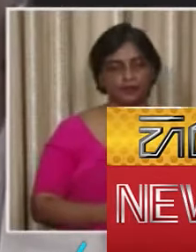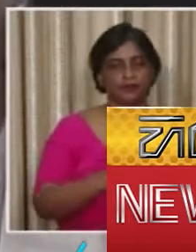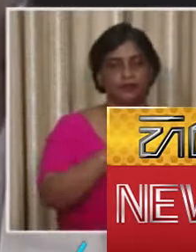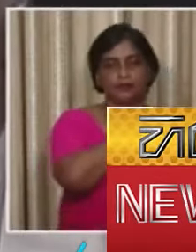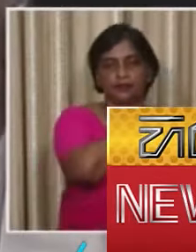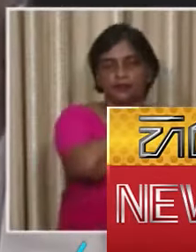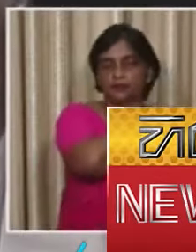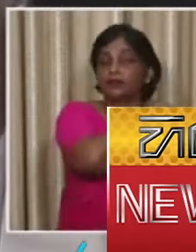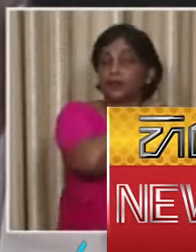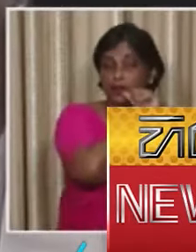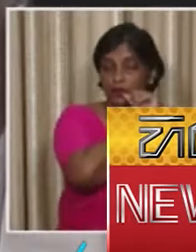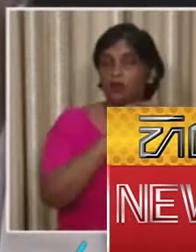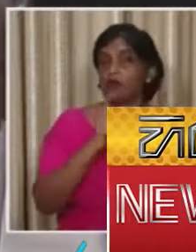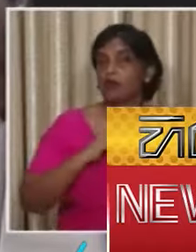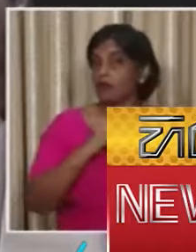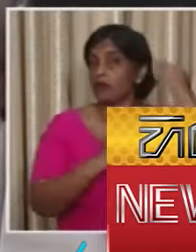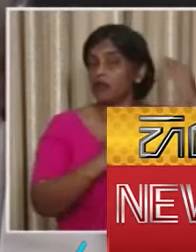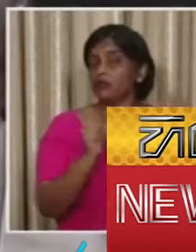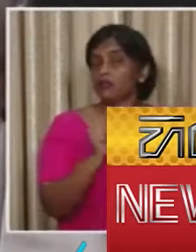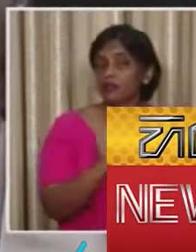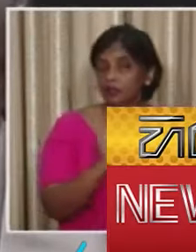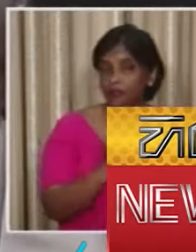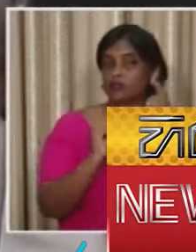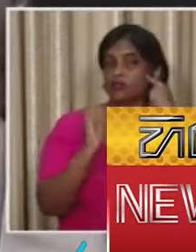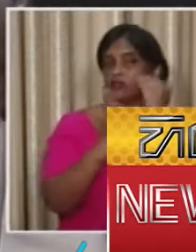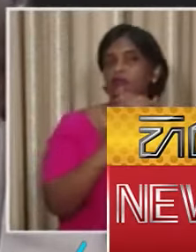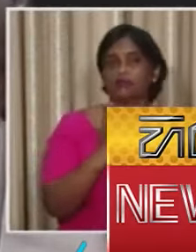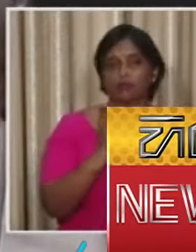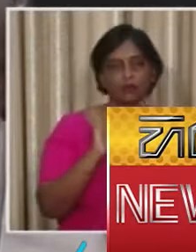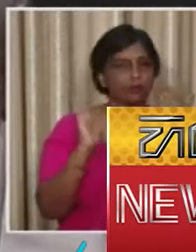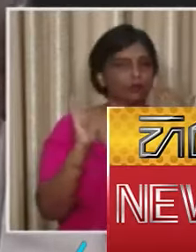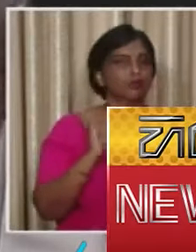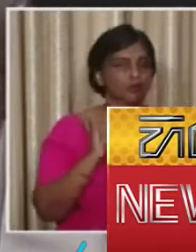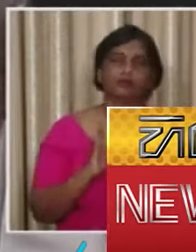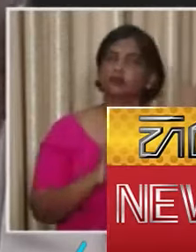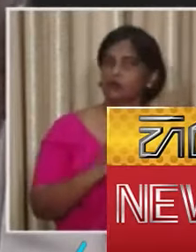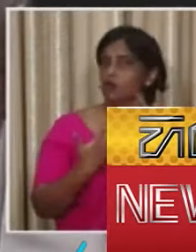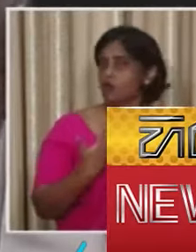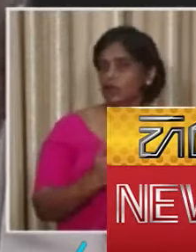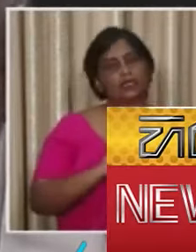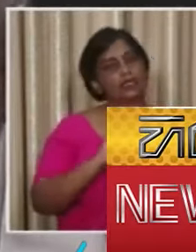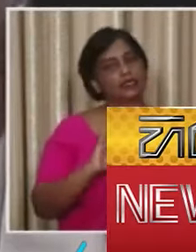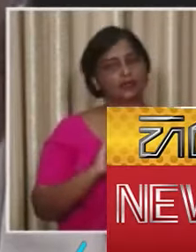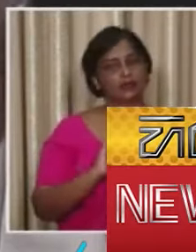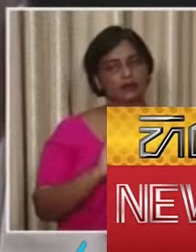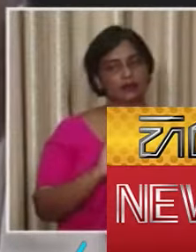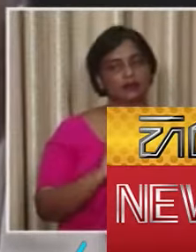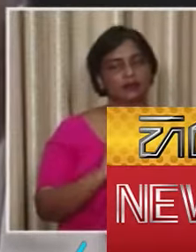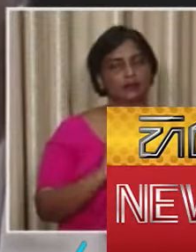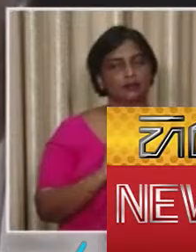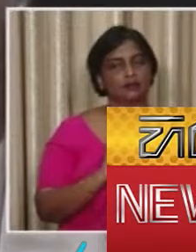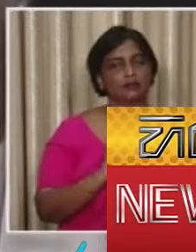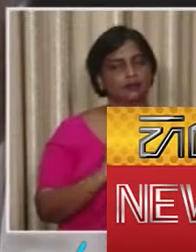what we have to do in the future. The efforts taken to restructure debt provide Sri Lanka with the necessary breathing space